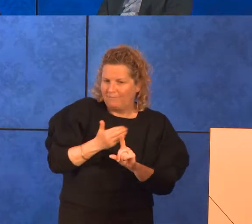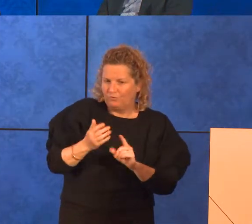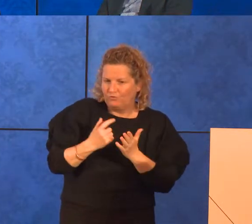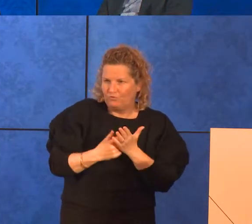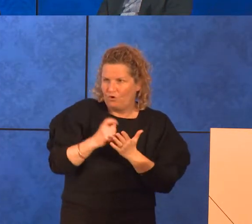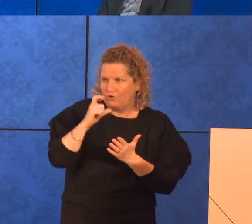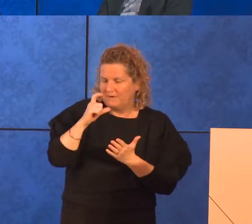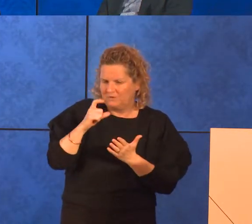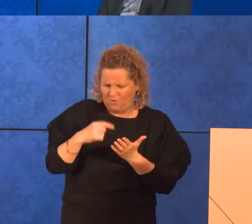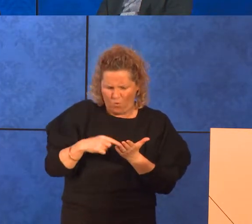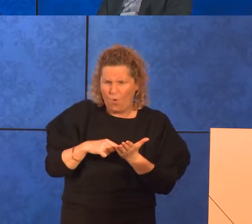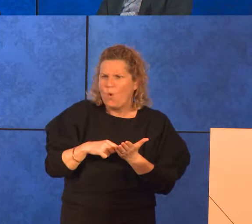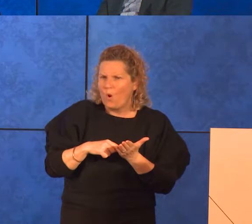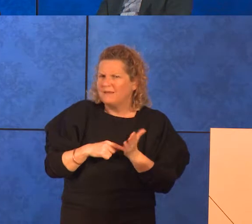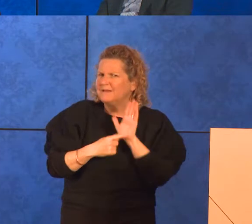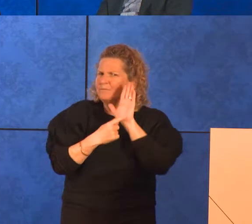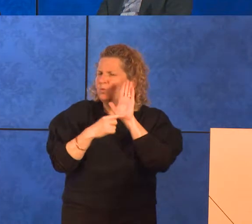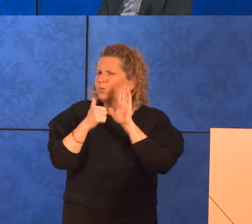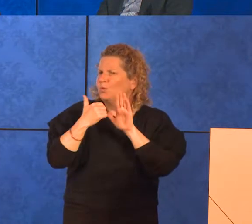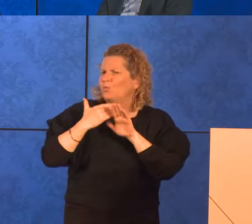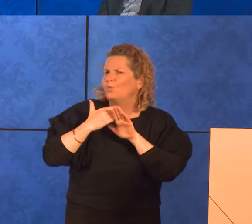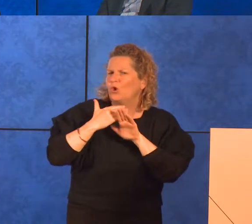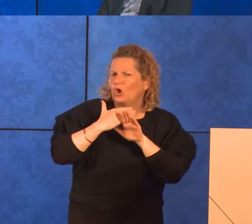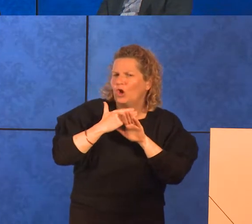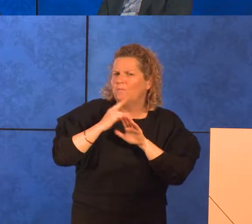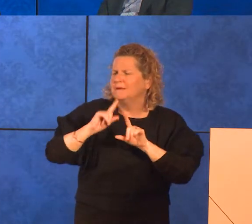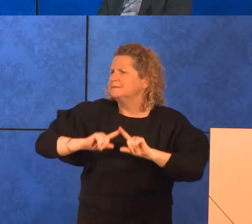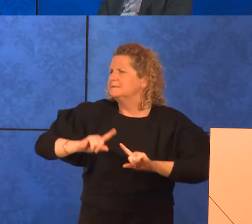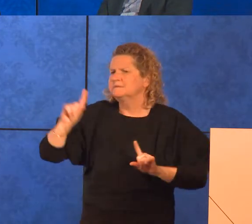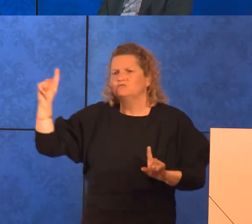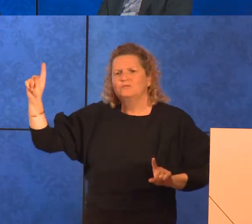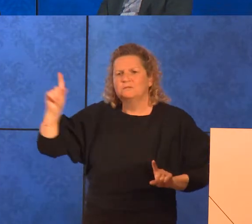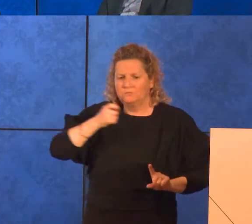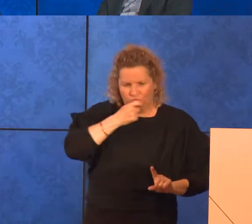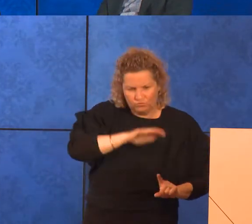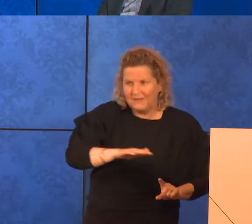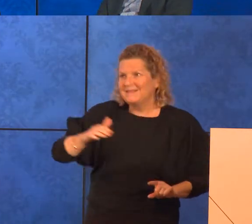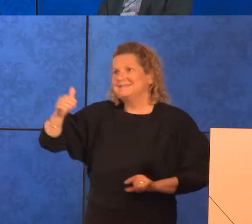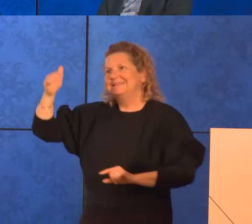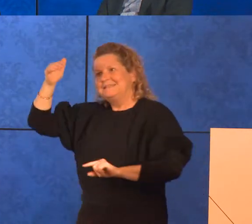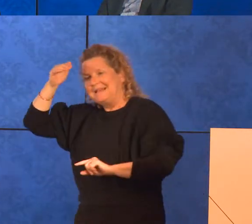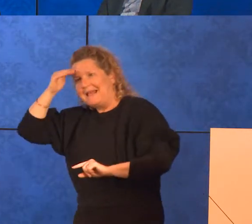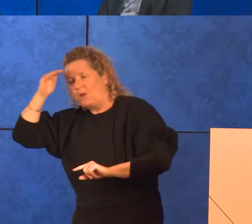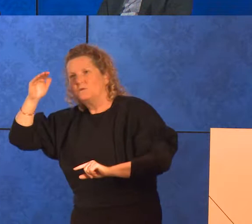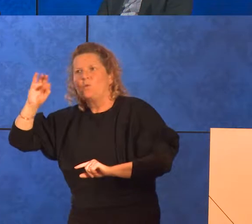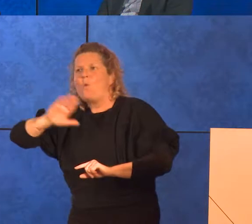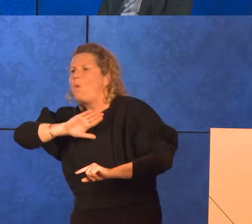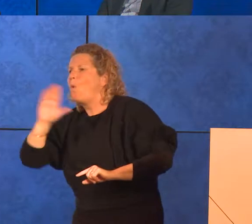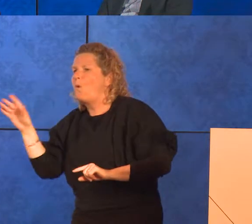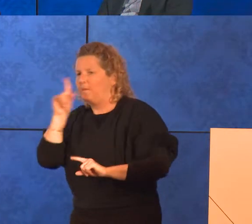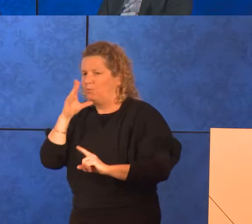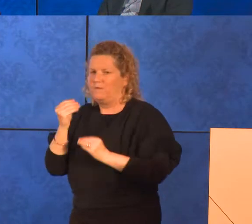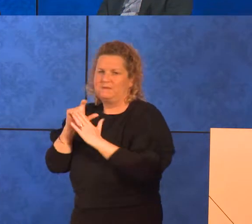up that did some really great things, it's really important that we make the distinction from that Royal Commission that this is actually about all people with